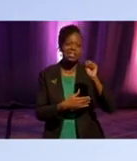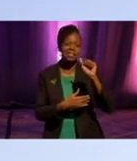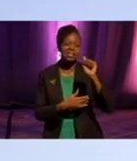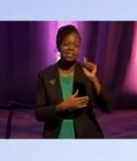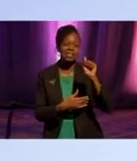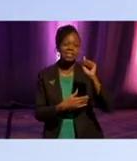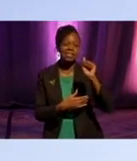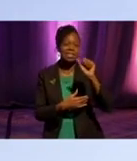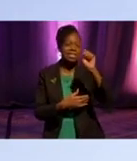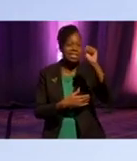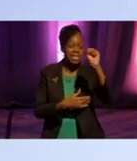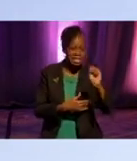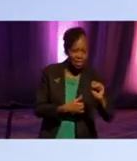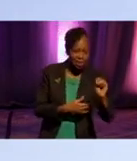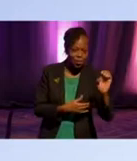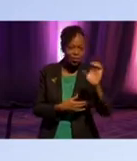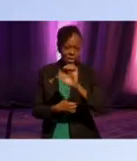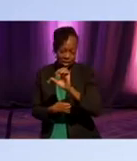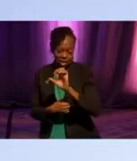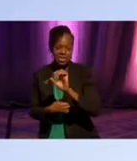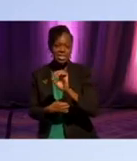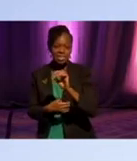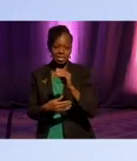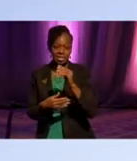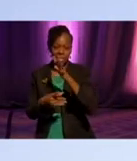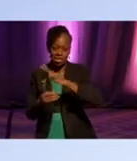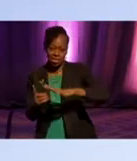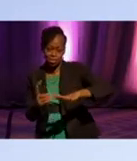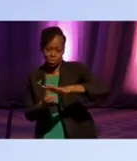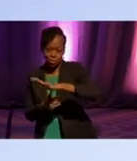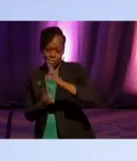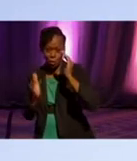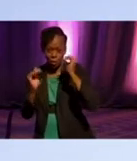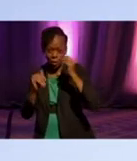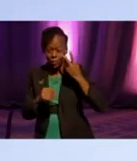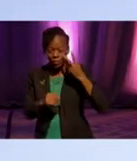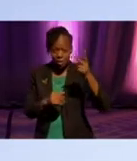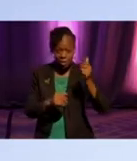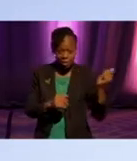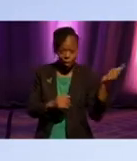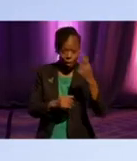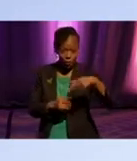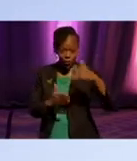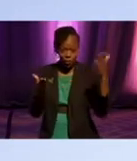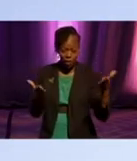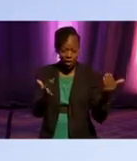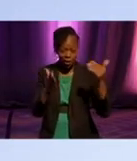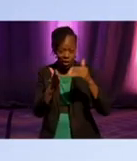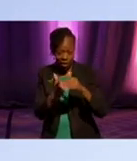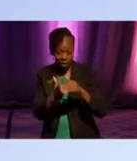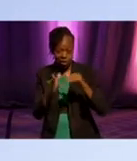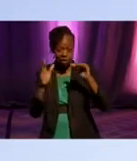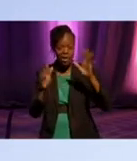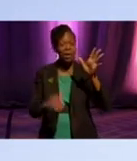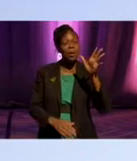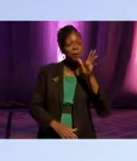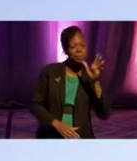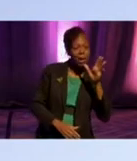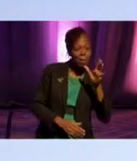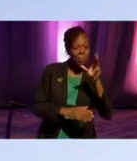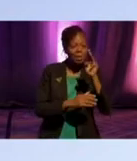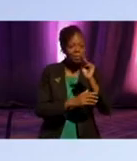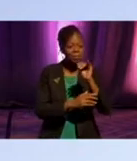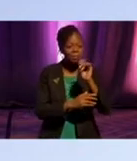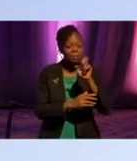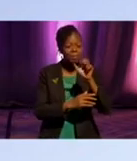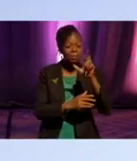Satellist Southeast location. So hopefully we'll be able to see all of you there. Again, the Mommy Mixer. Now, I'm excited